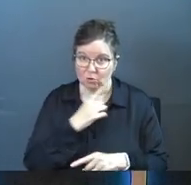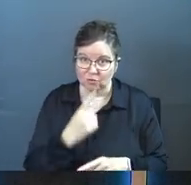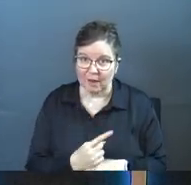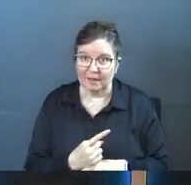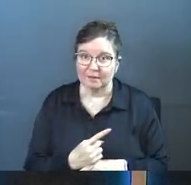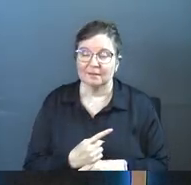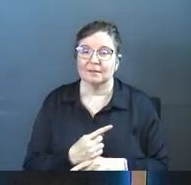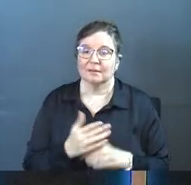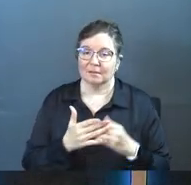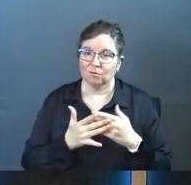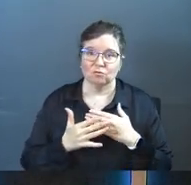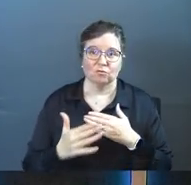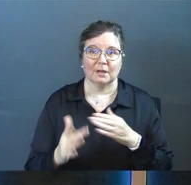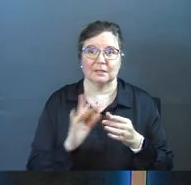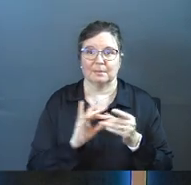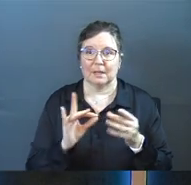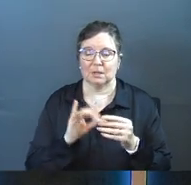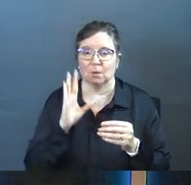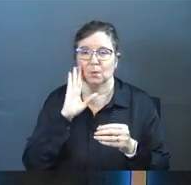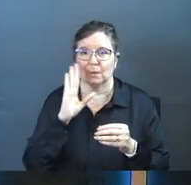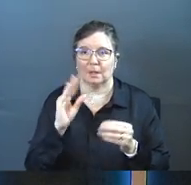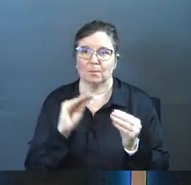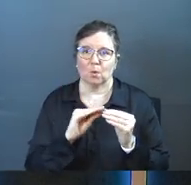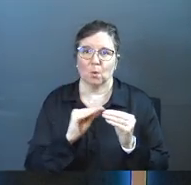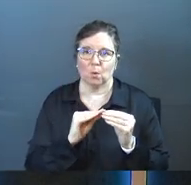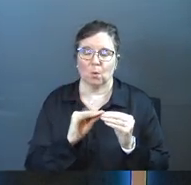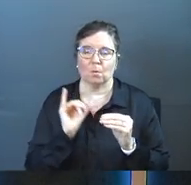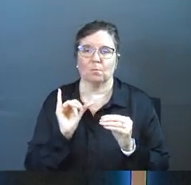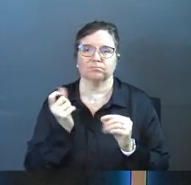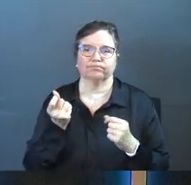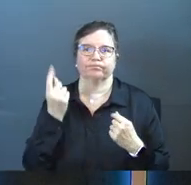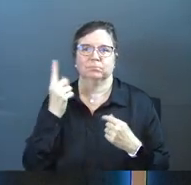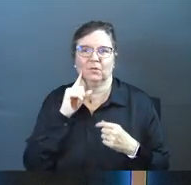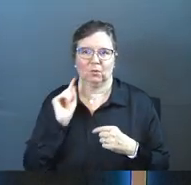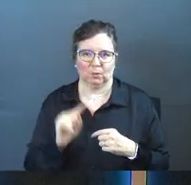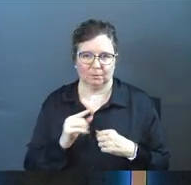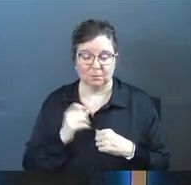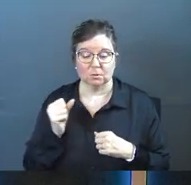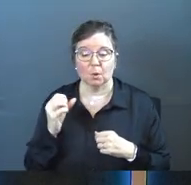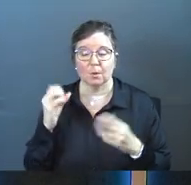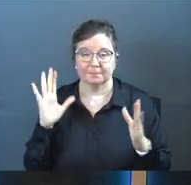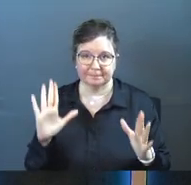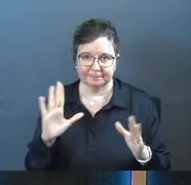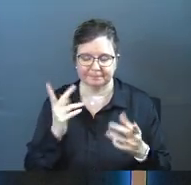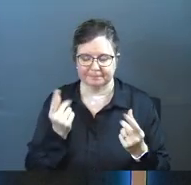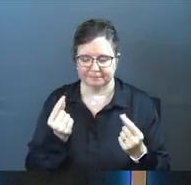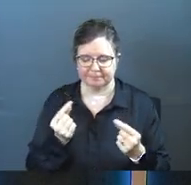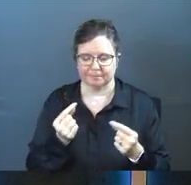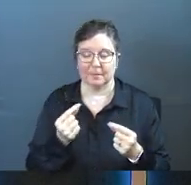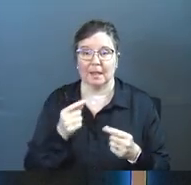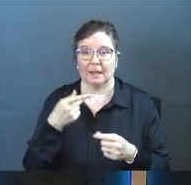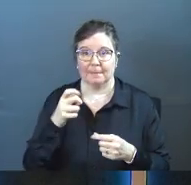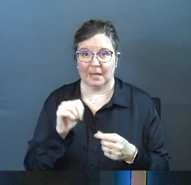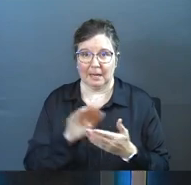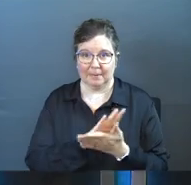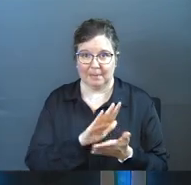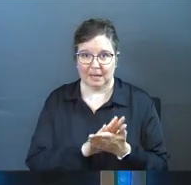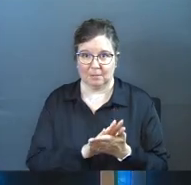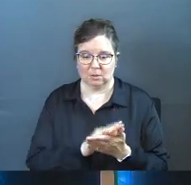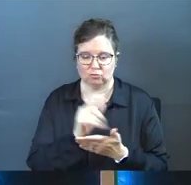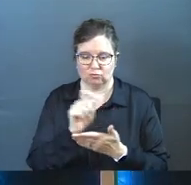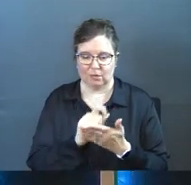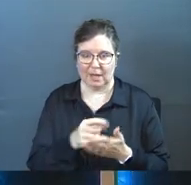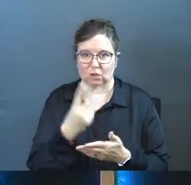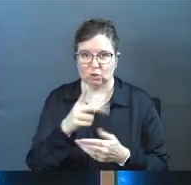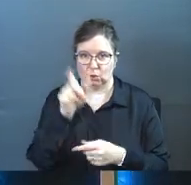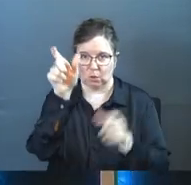right, the whole rest of the message is going to be more punchy for you. So here's what you're going to do. Take that pen, take that paper, and I want you to write